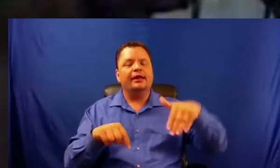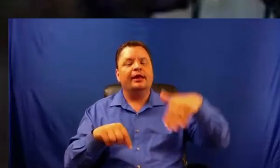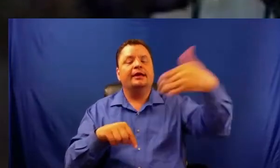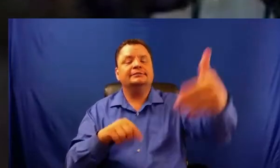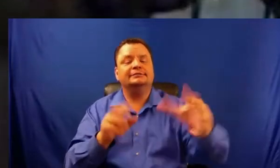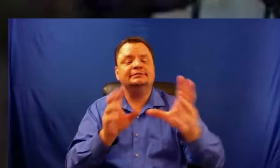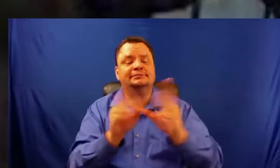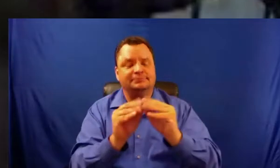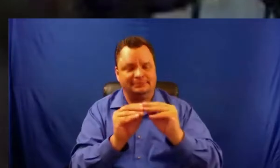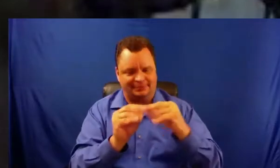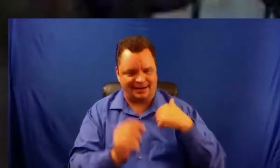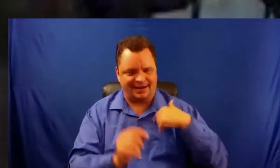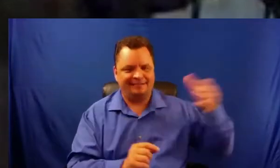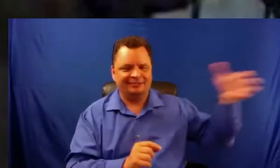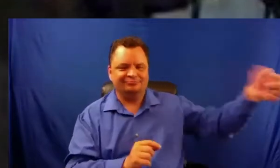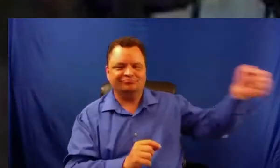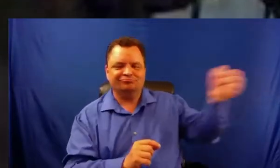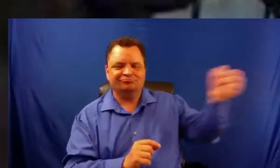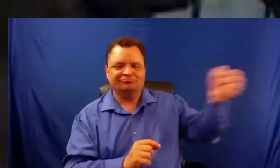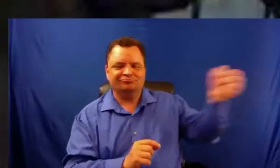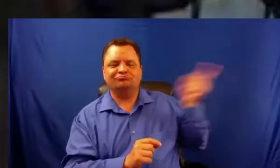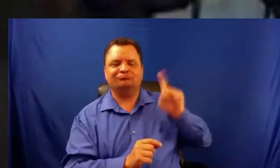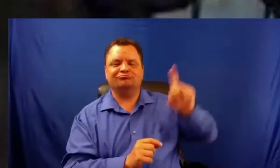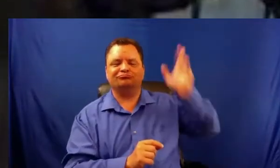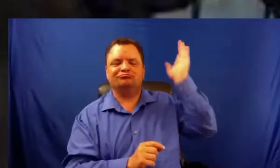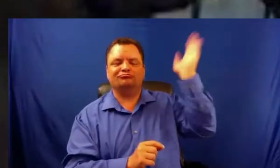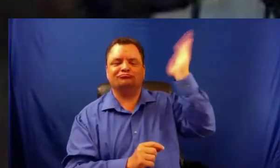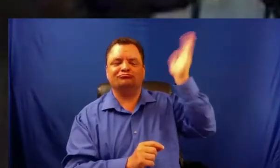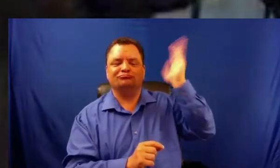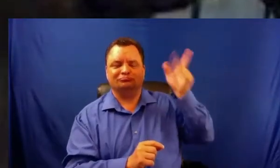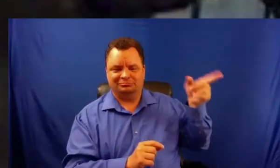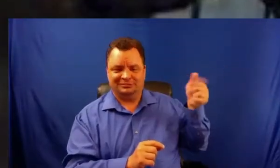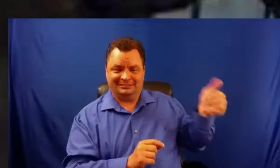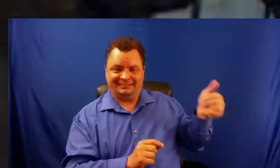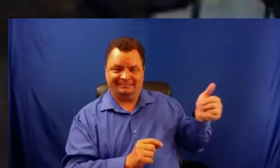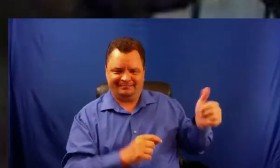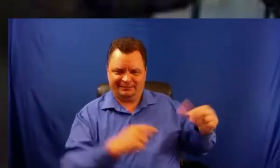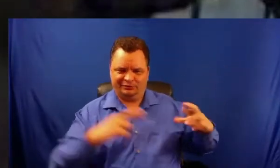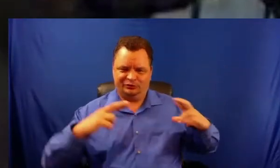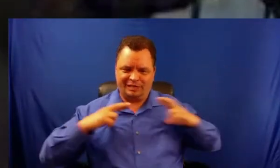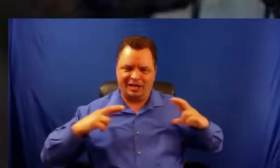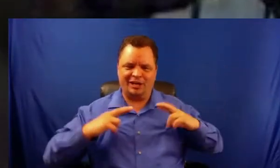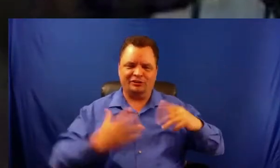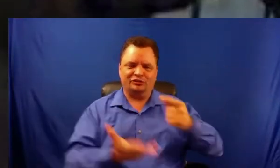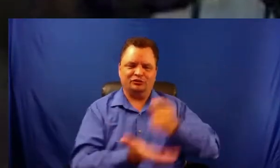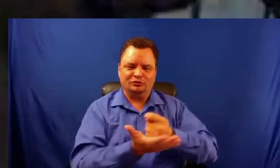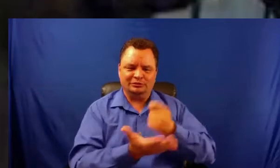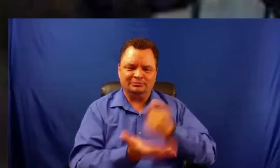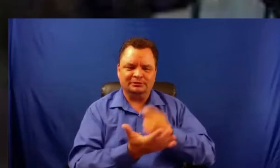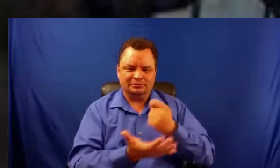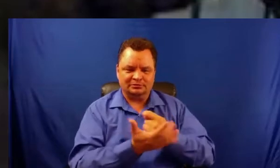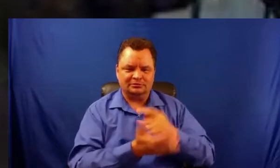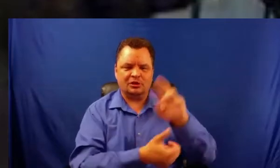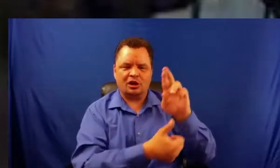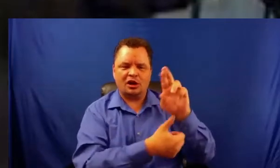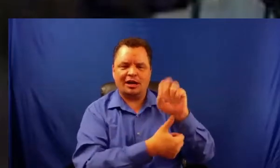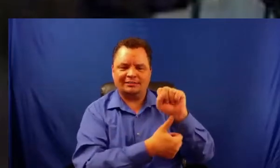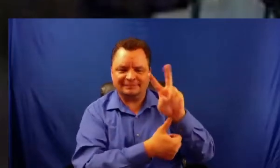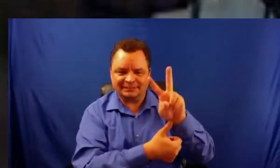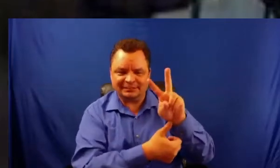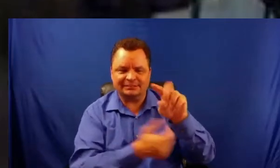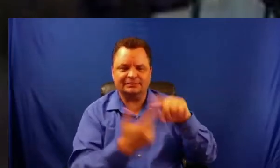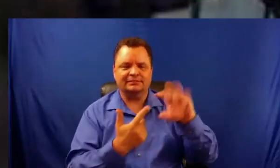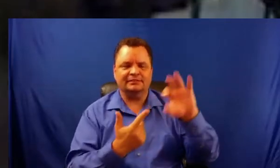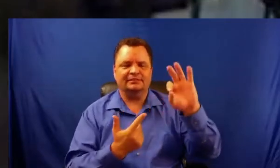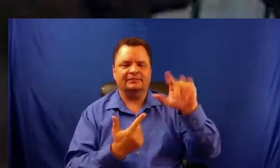about, entering into respiratory season as it relates to RSV and influenza and how that's going to